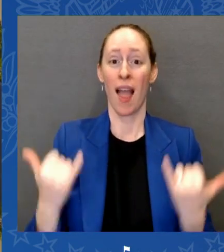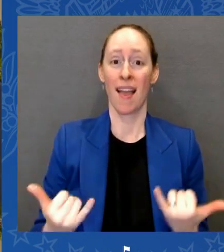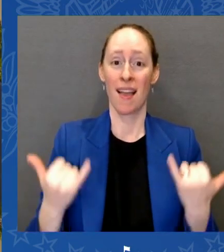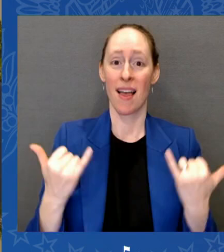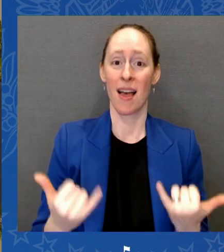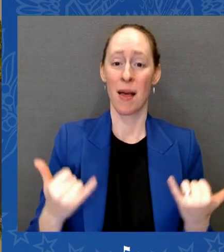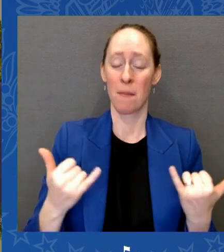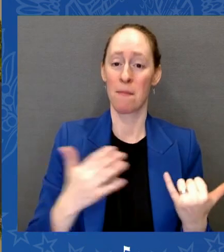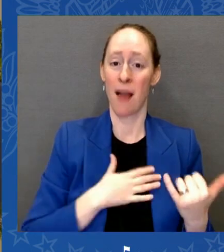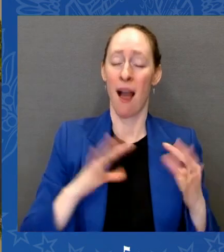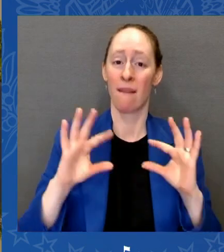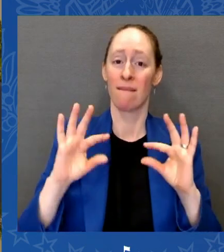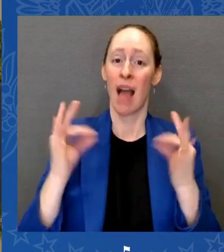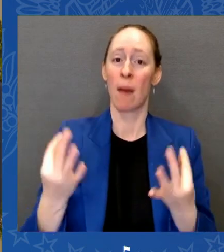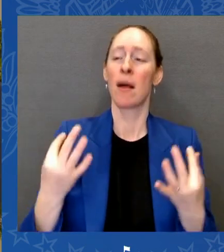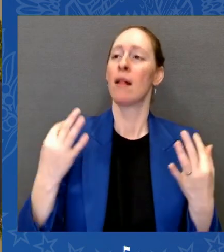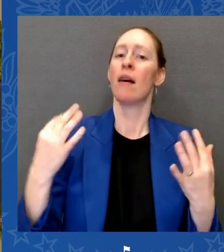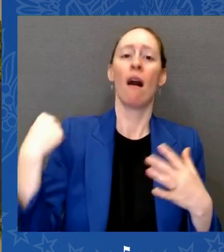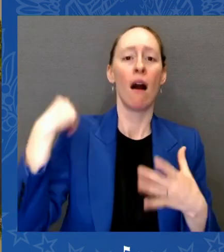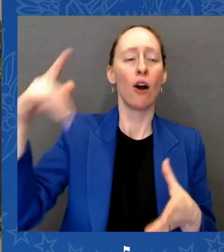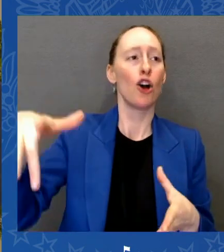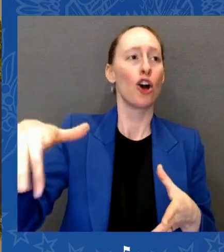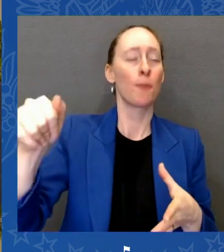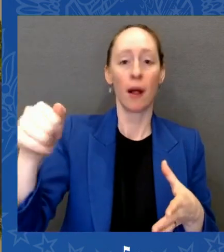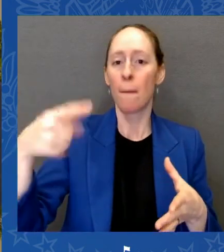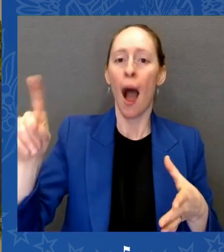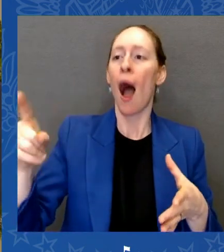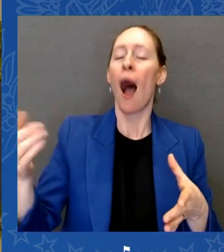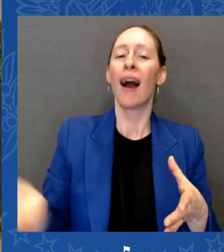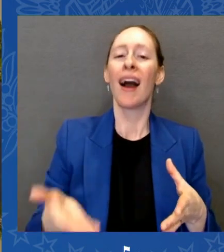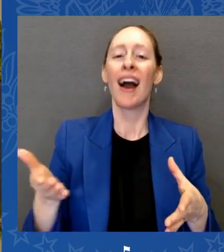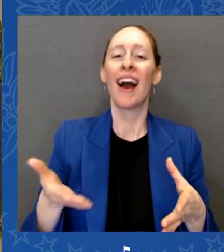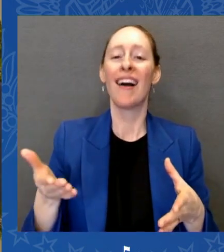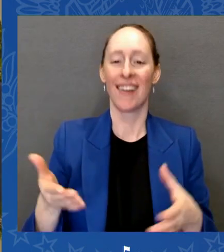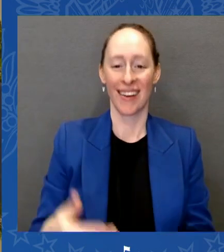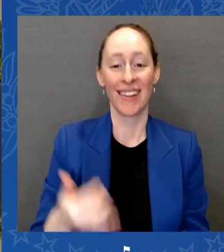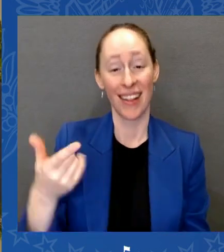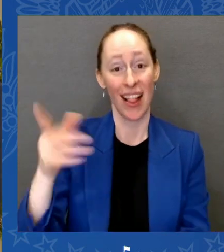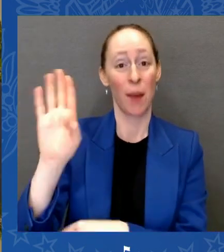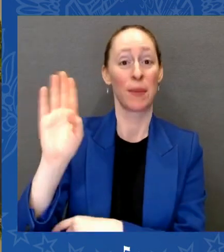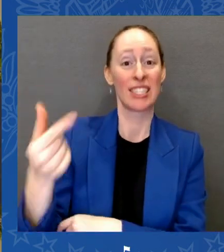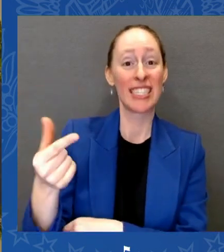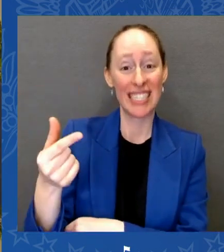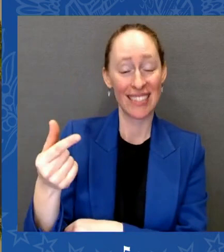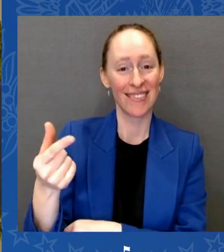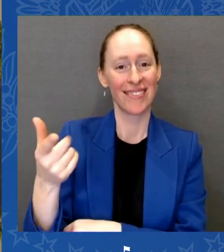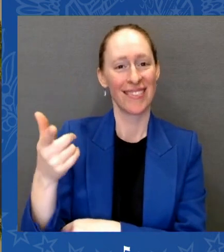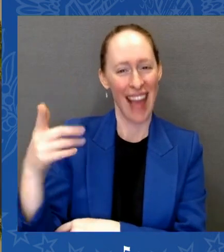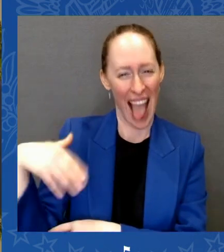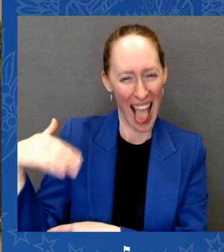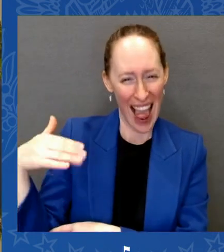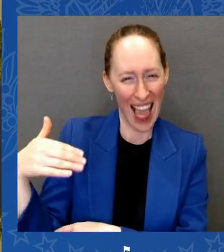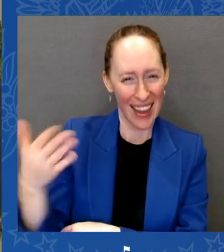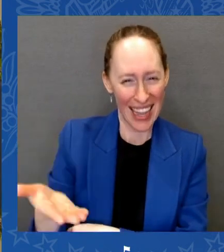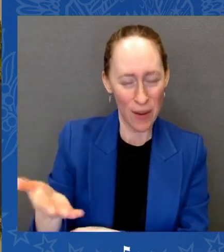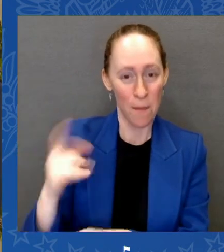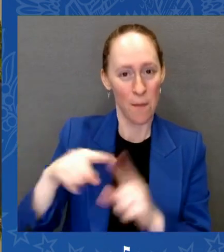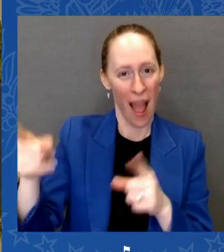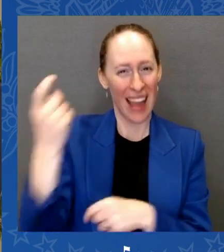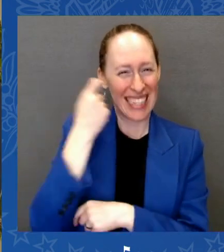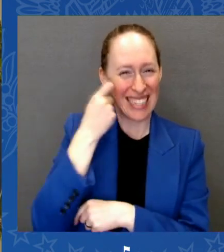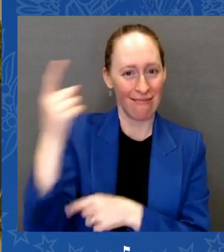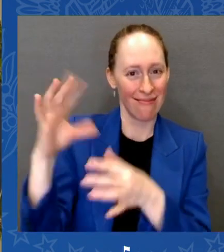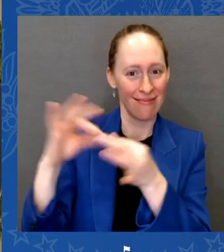but I will gladly speak on her behalf and say that BG and I will remain committed to the work of getting every American